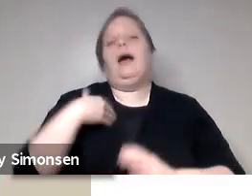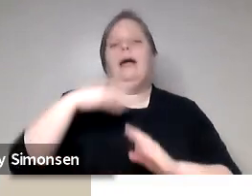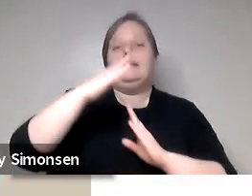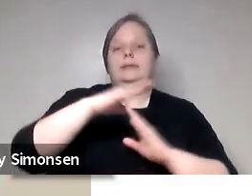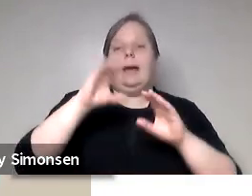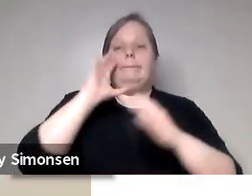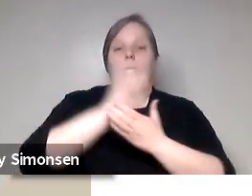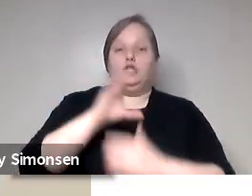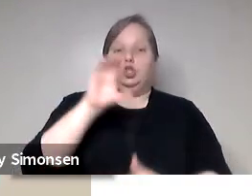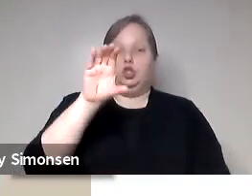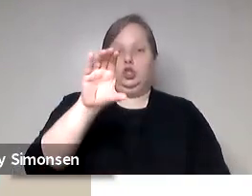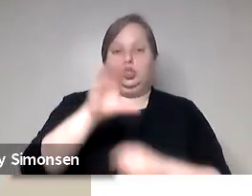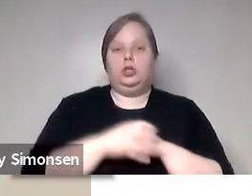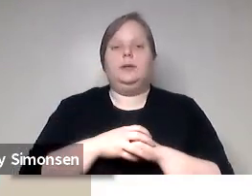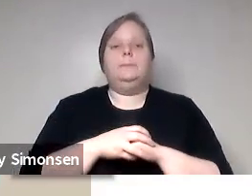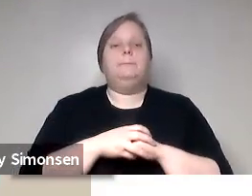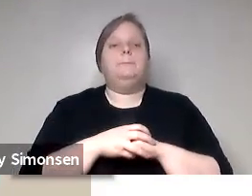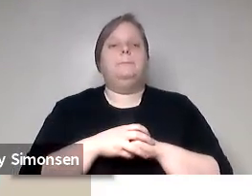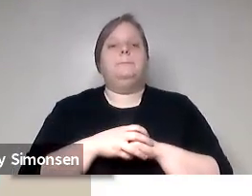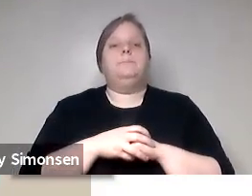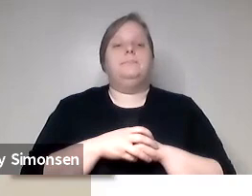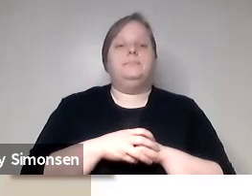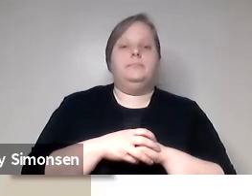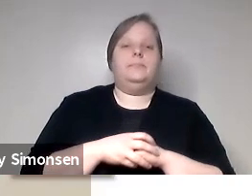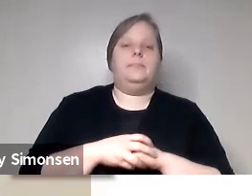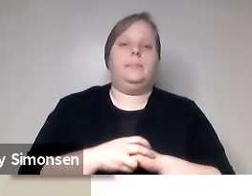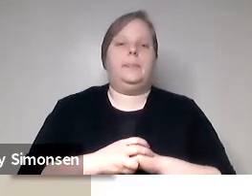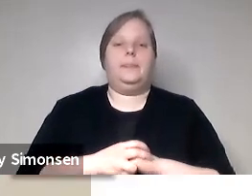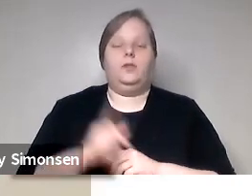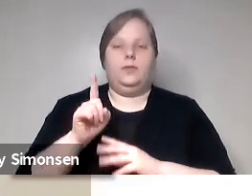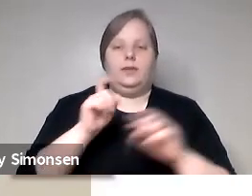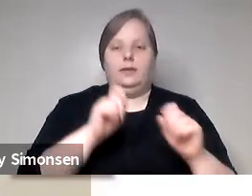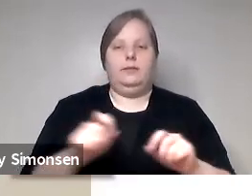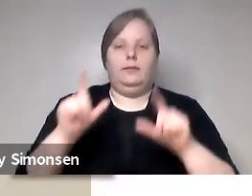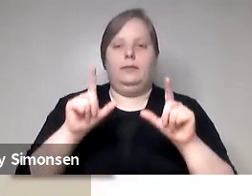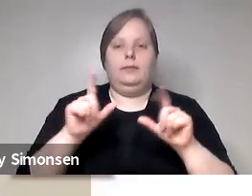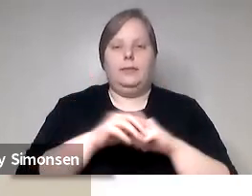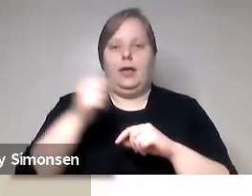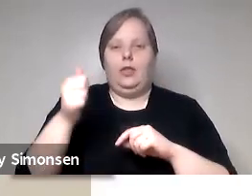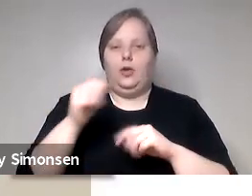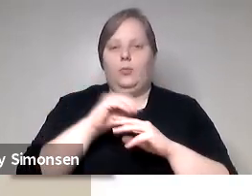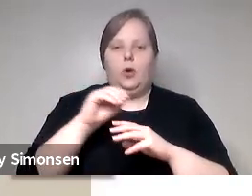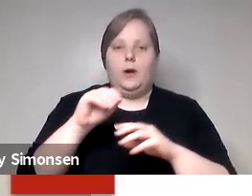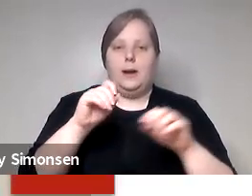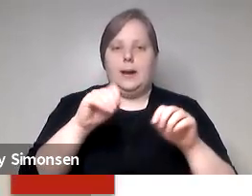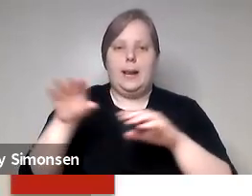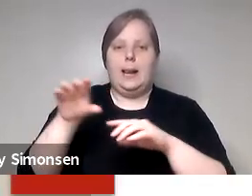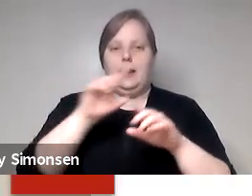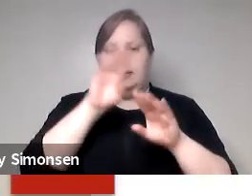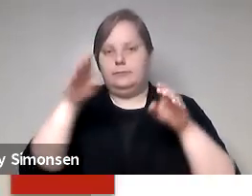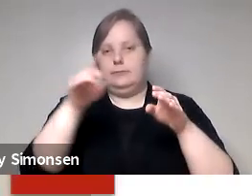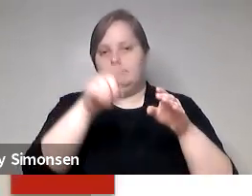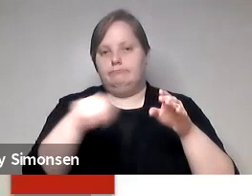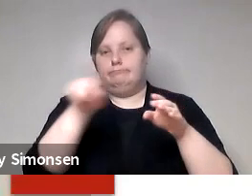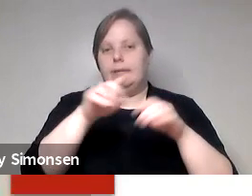top, and just one second, I'm going to bring up my handy dandy little spotlight here. On the top,